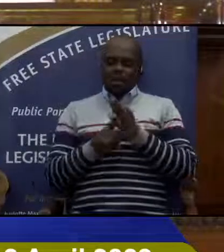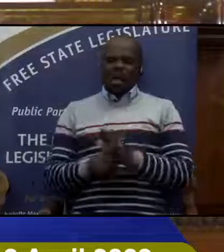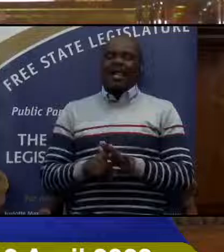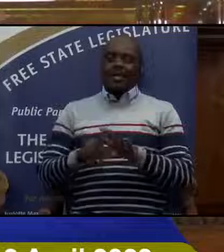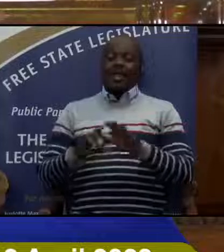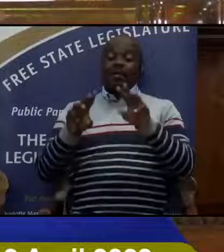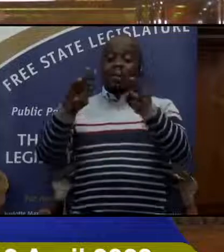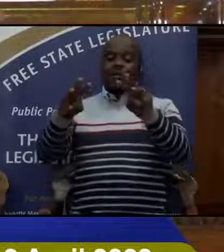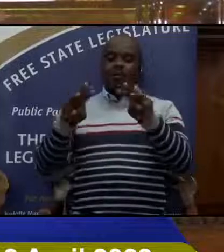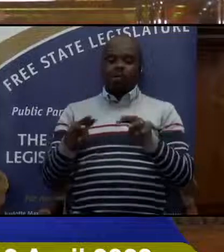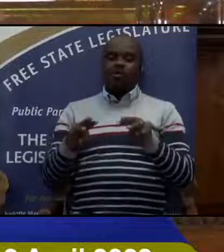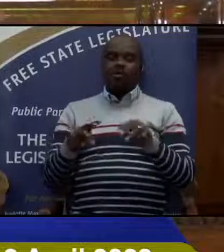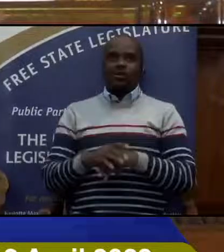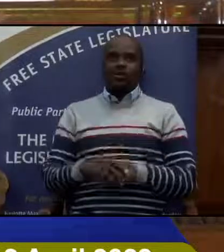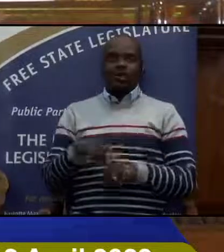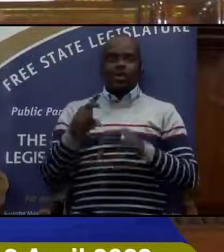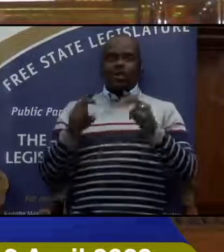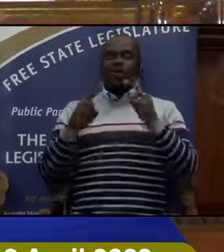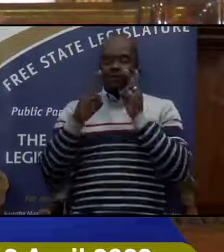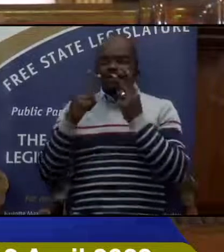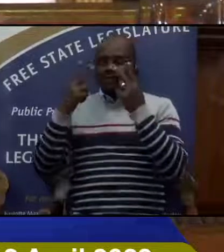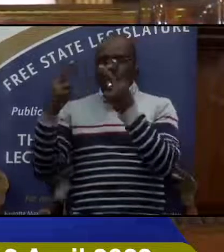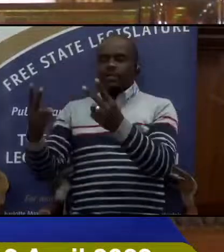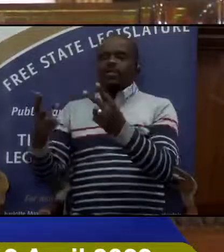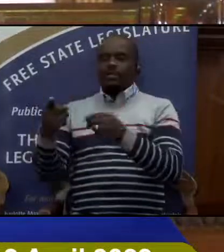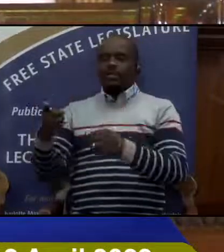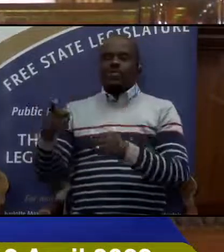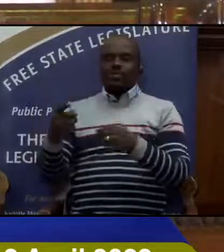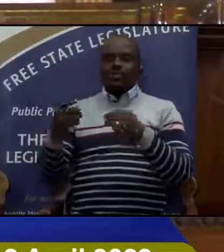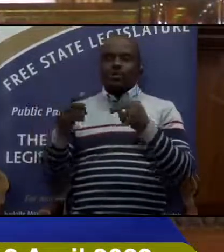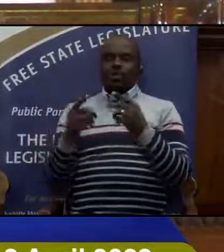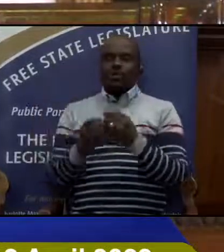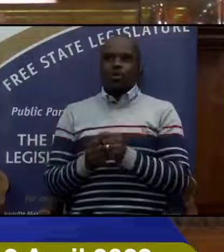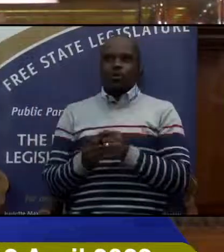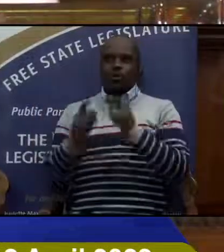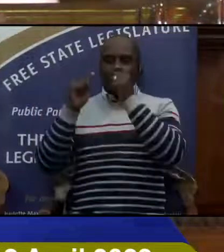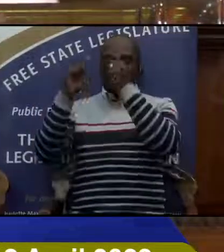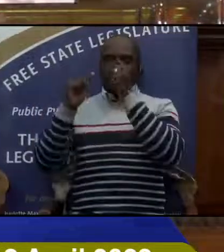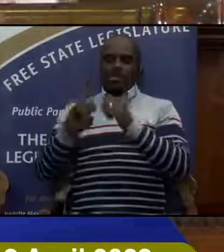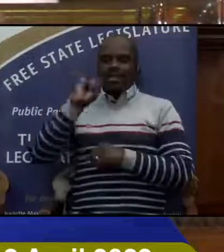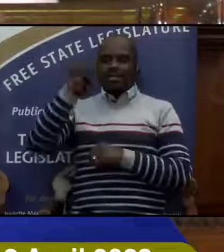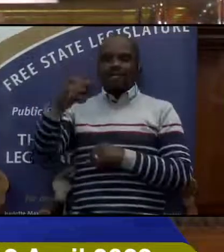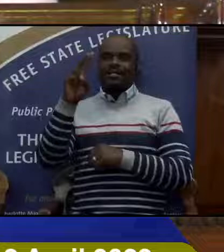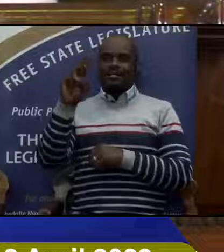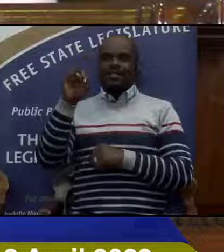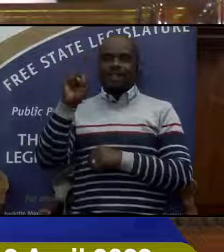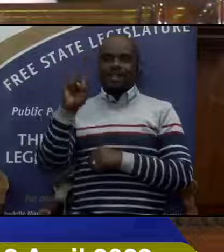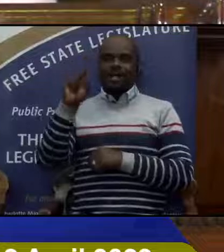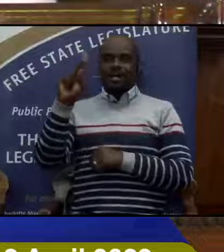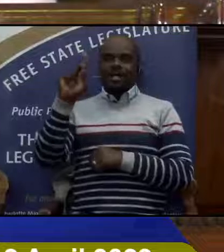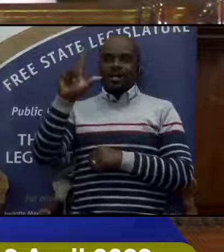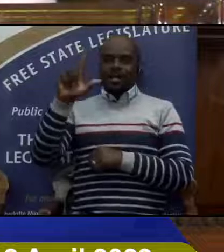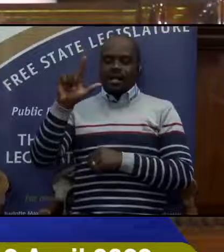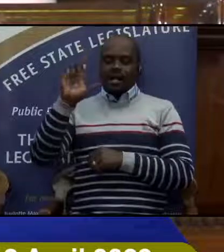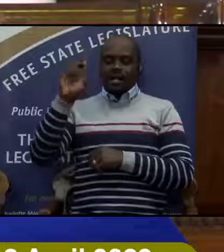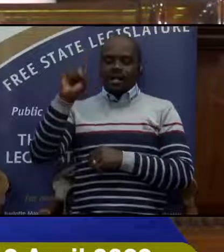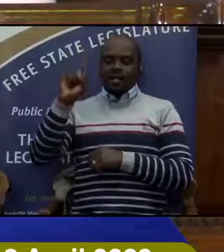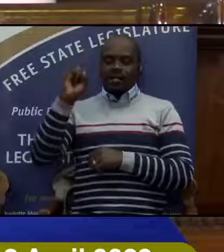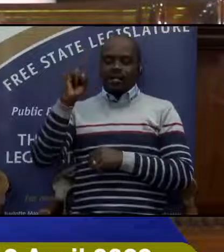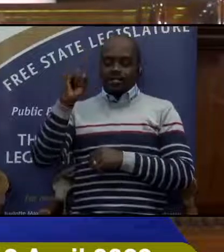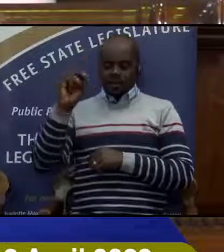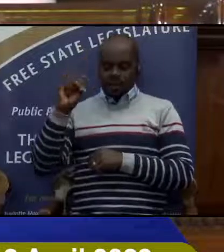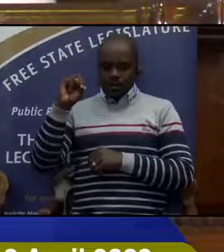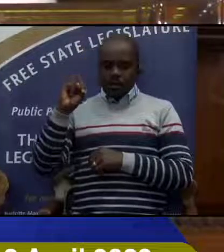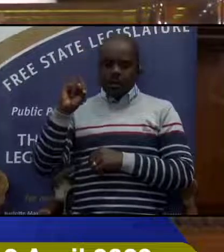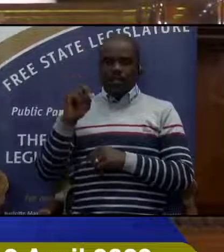Chakela, Honorable Member Junkerson, what does haba o Chakela?